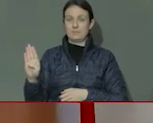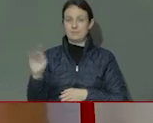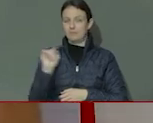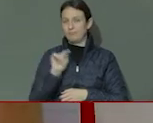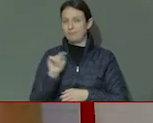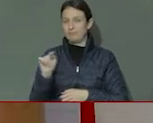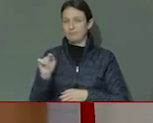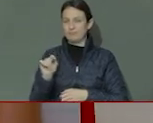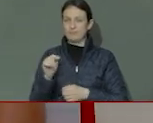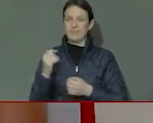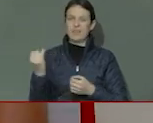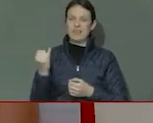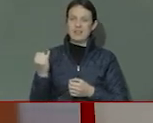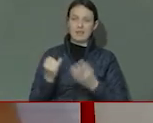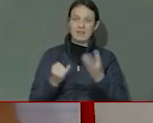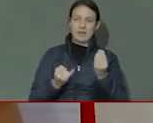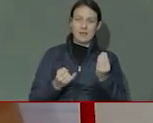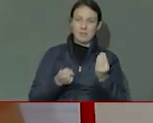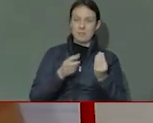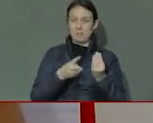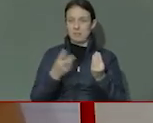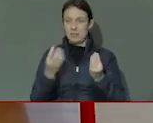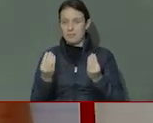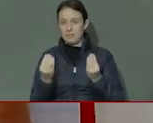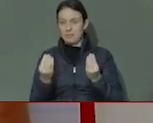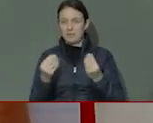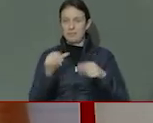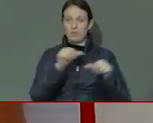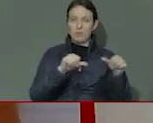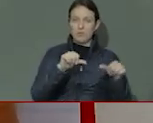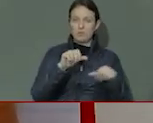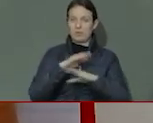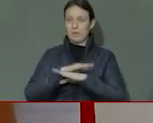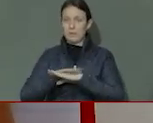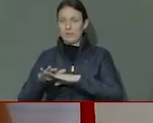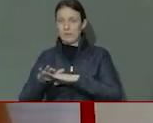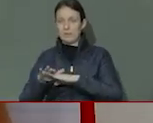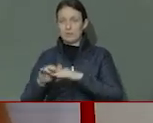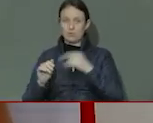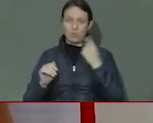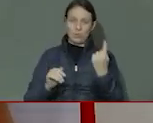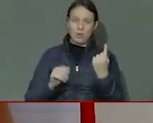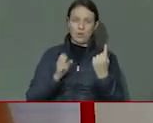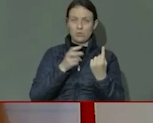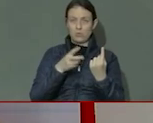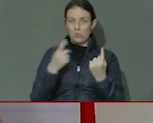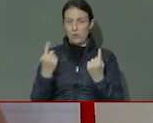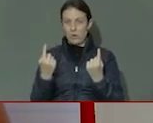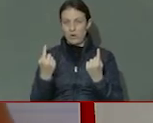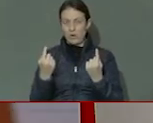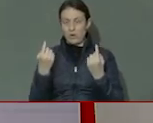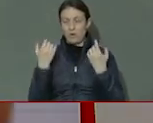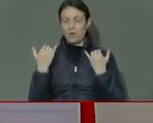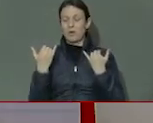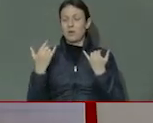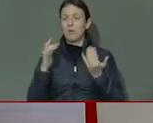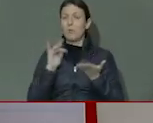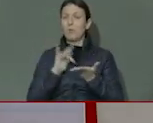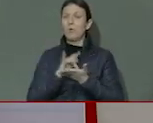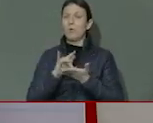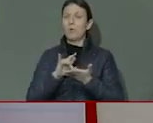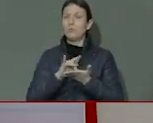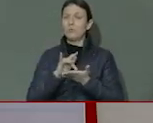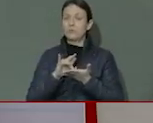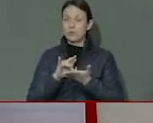ratio of the acid and the base, which is a ratio of 1 to 1 in this case. We would like to calculate the concentration of